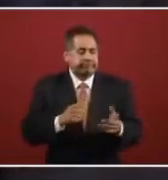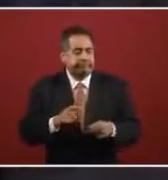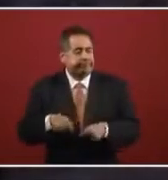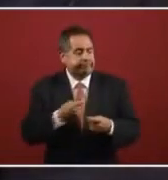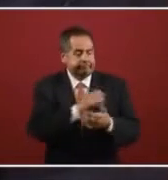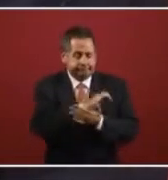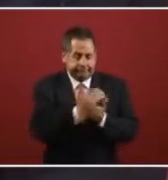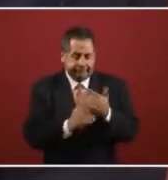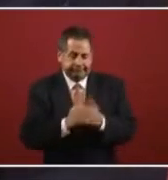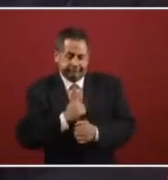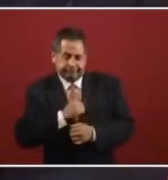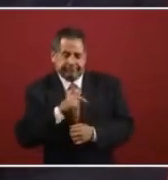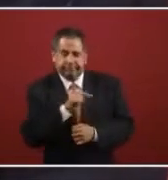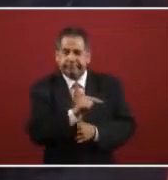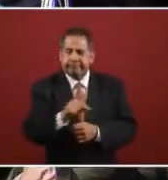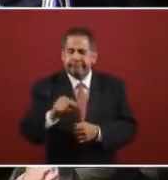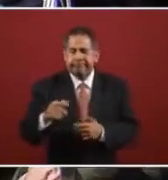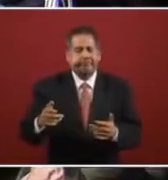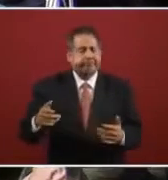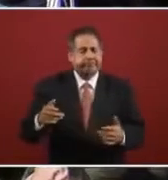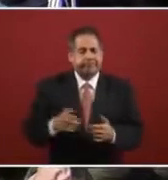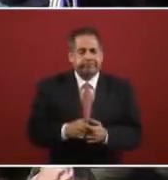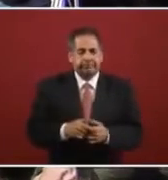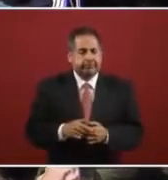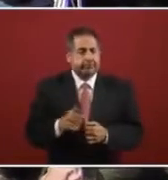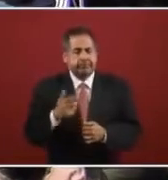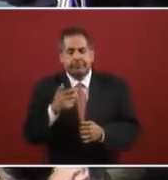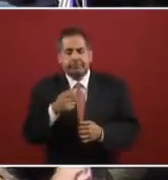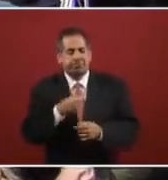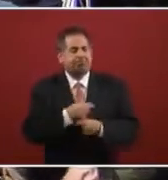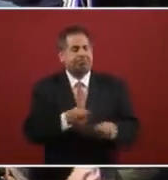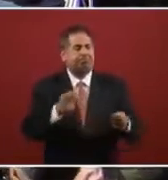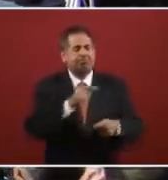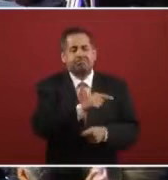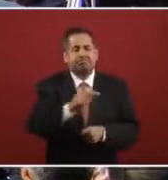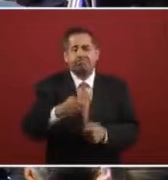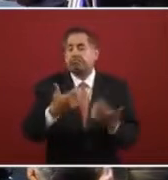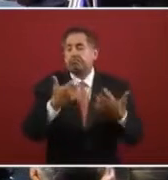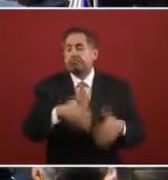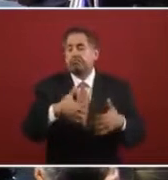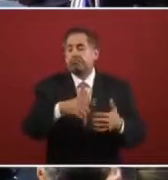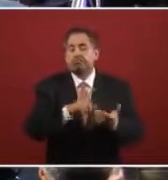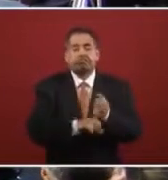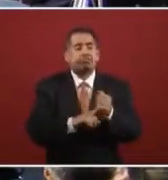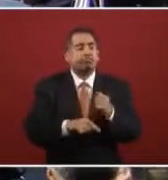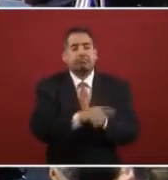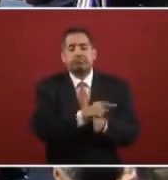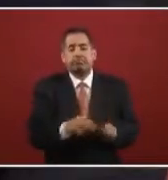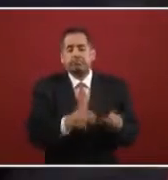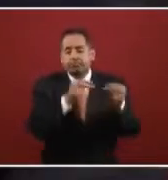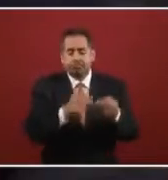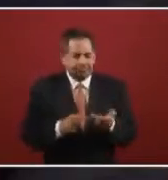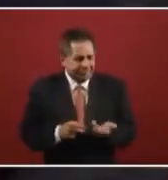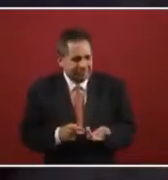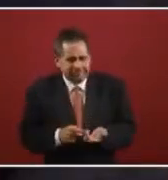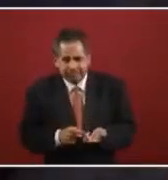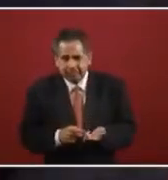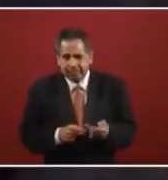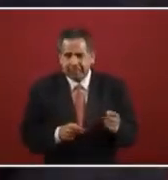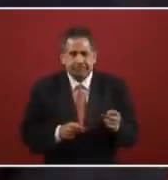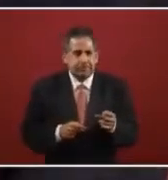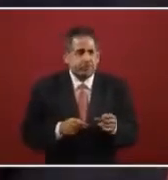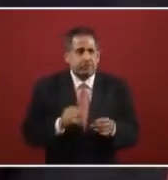contratos They would give contracts a diestra y siniestra, from left to right to companies ni that siquiera